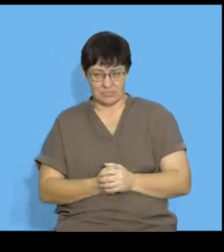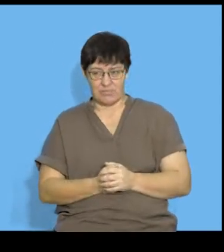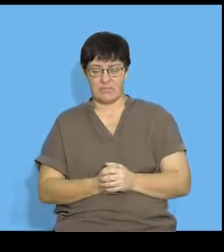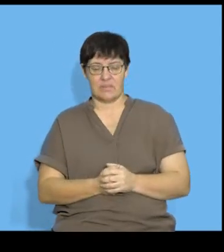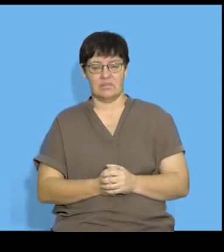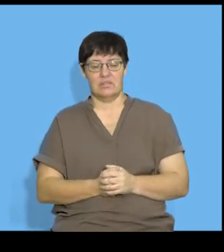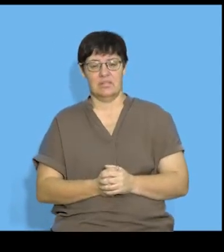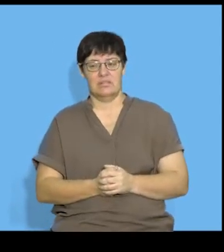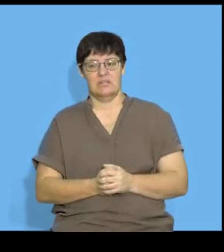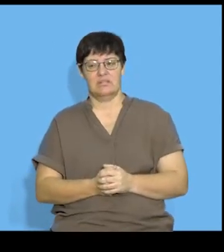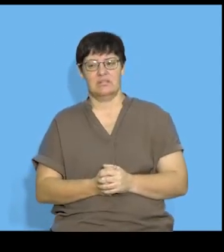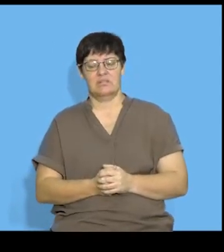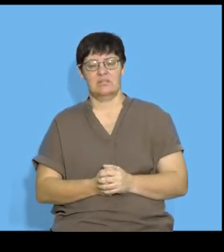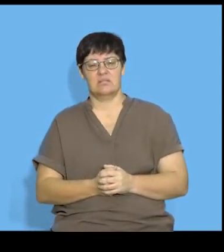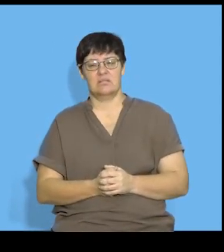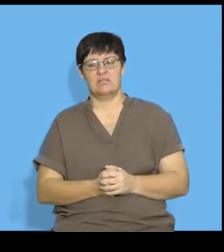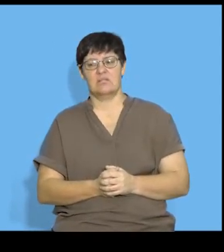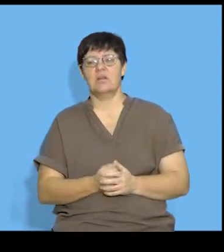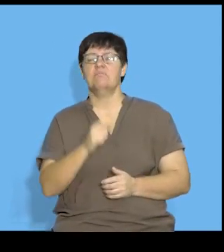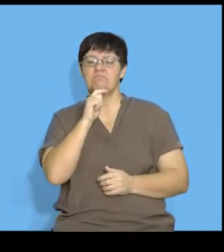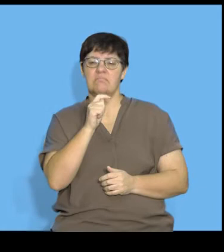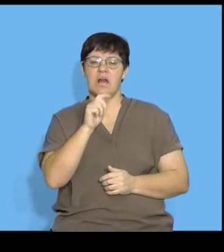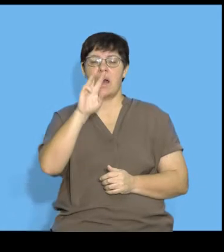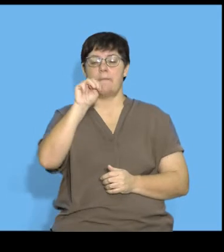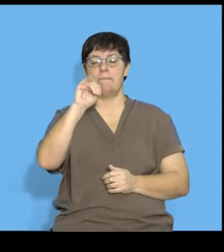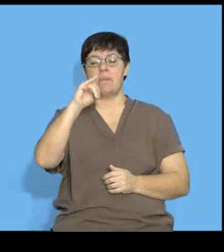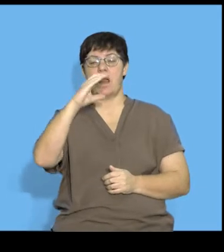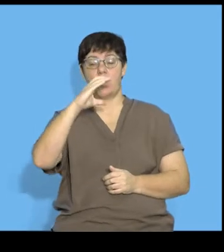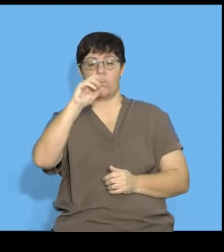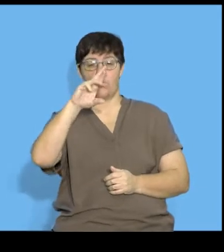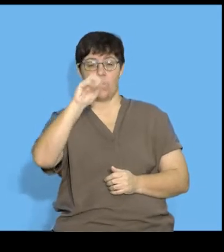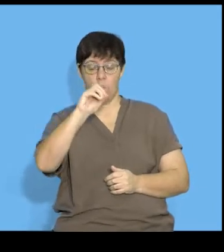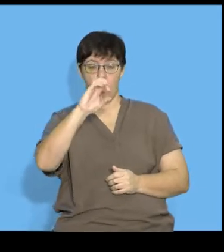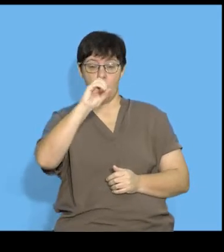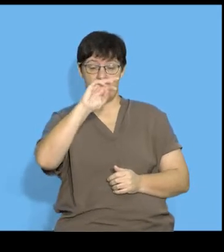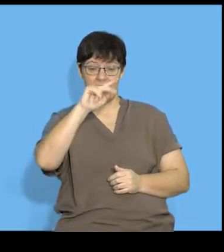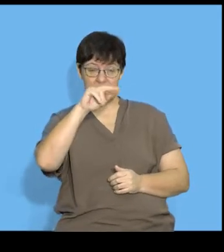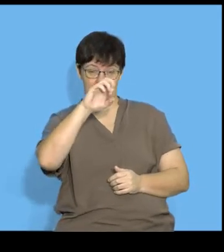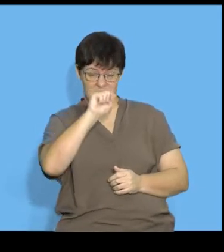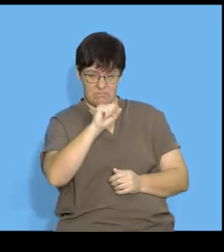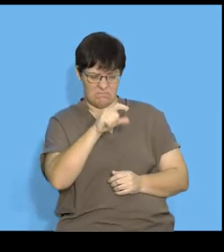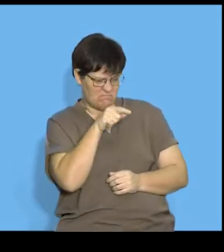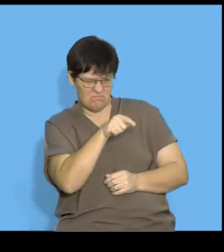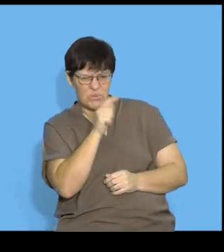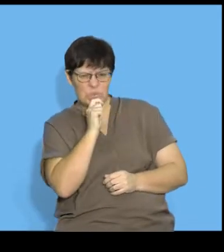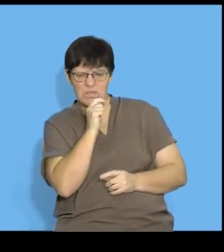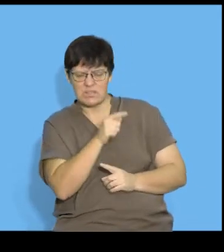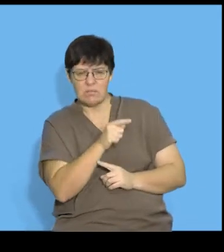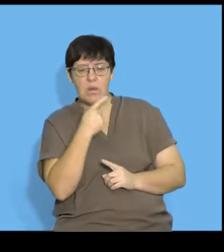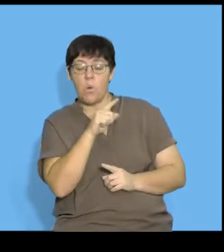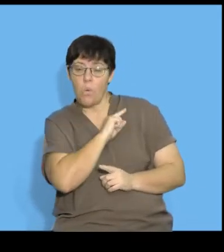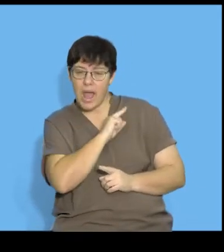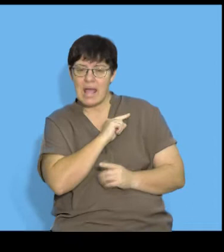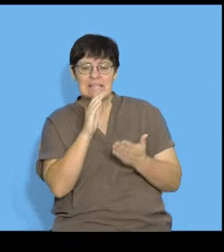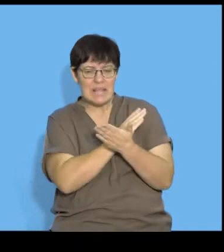Now, when we use the term microorganism here, we still need to use a microscope